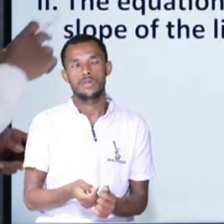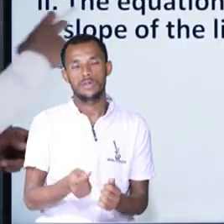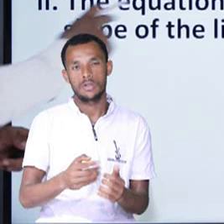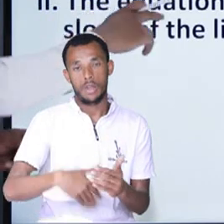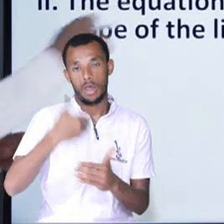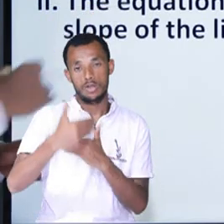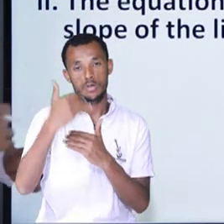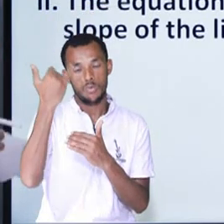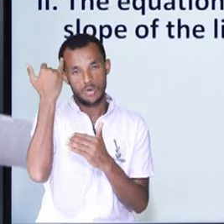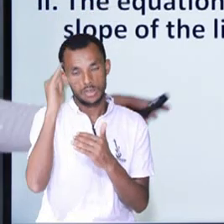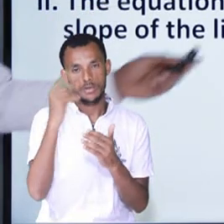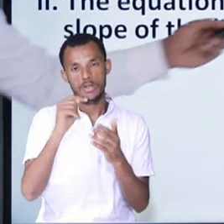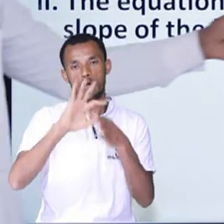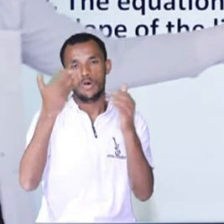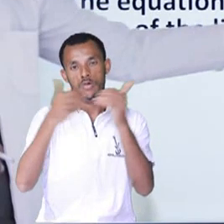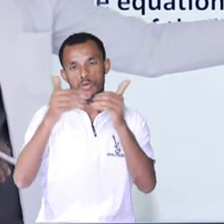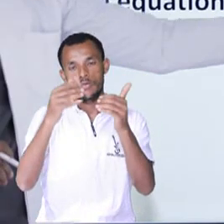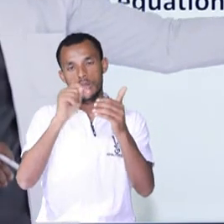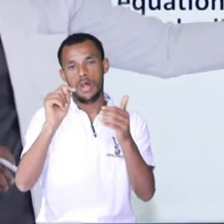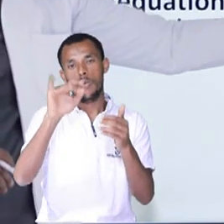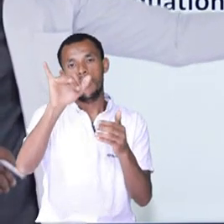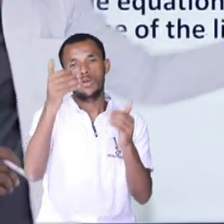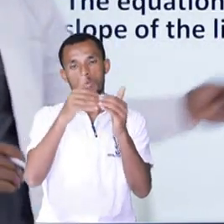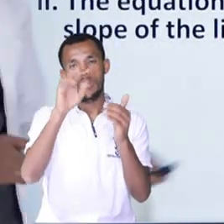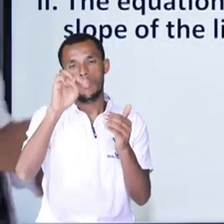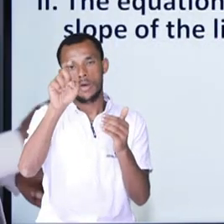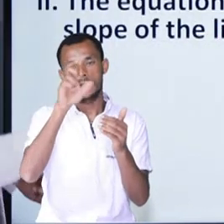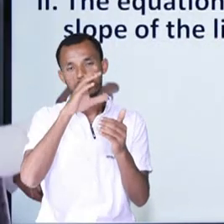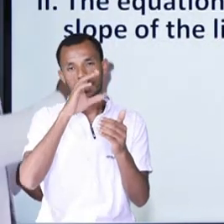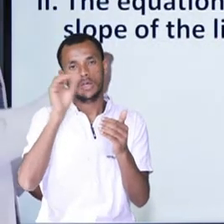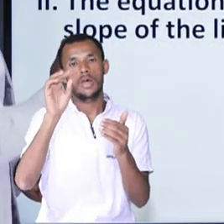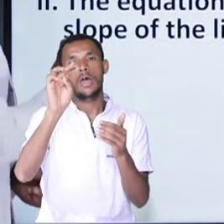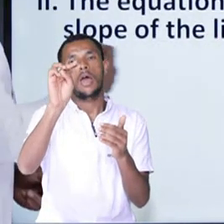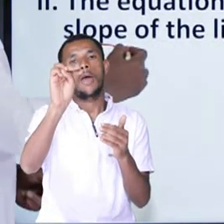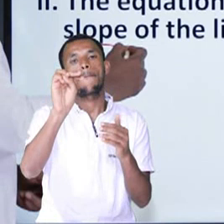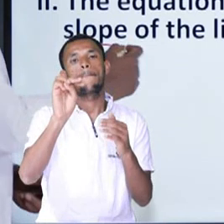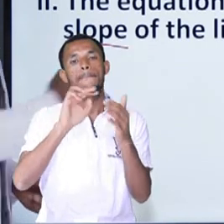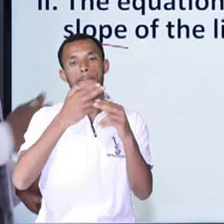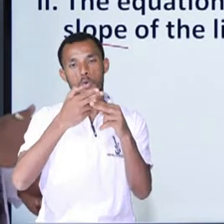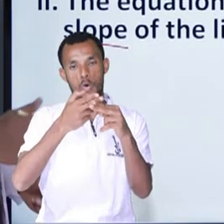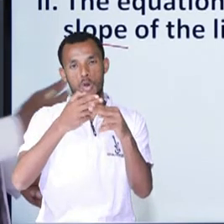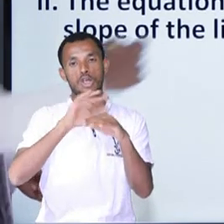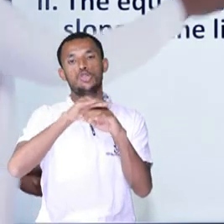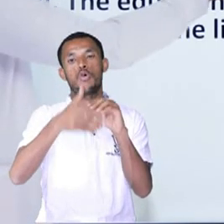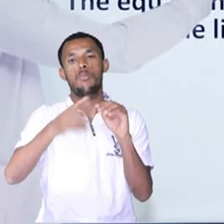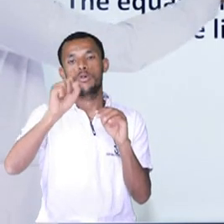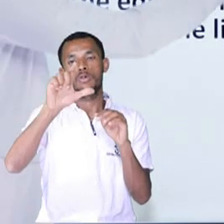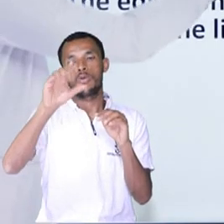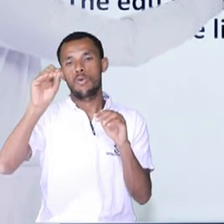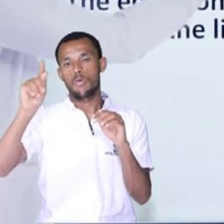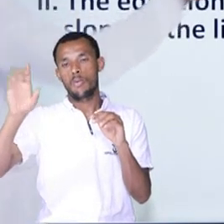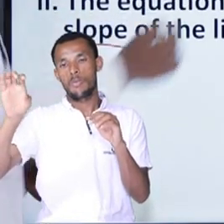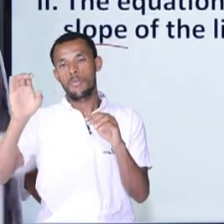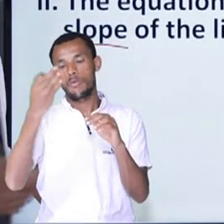The next concept, the equation of the line y is equal to mx, m is called the slope of the line. This